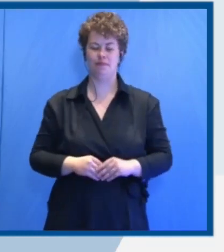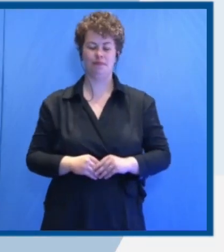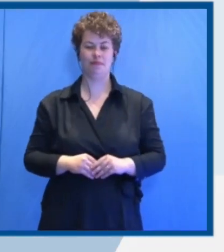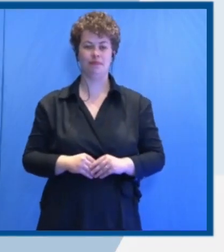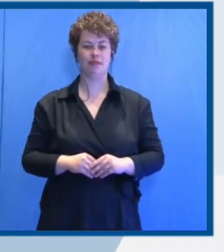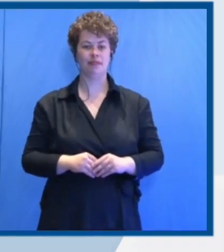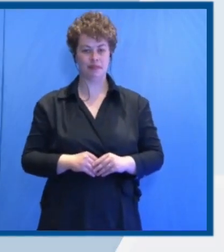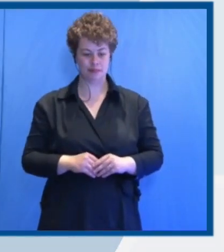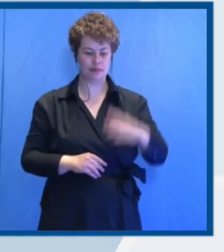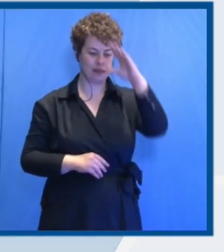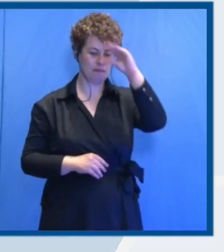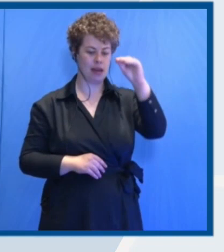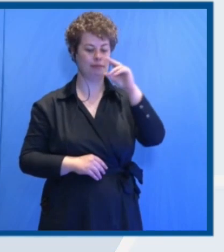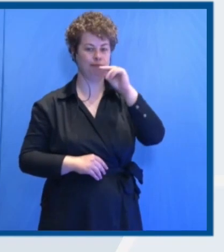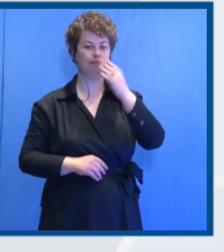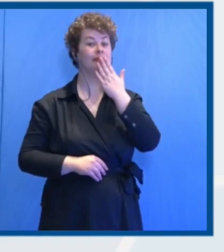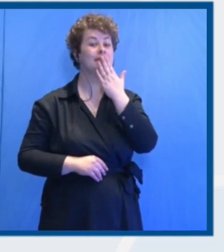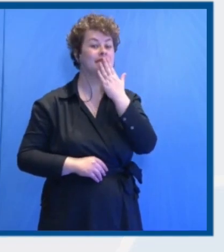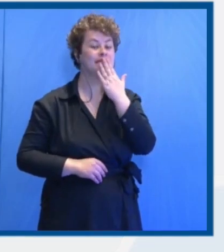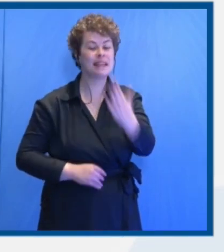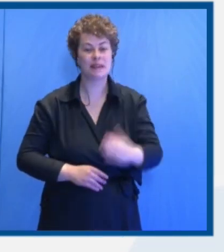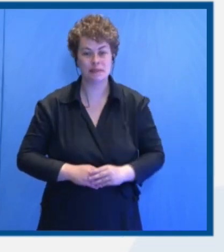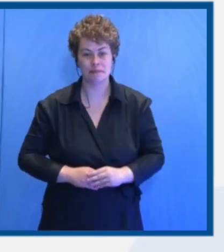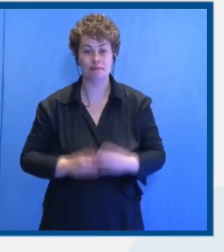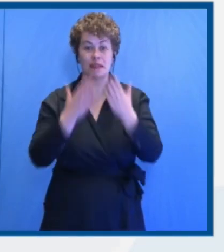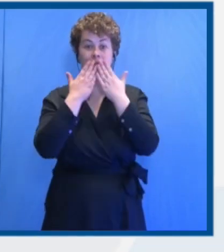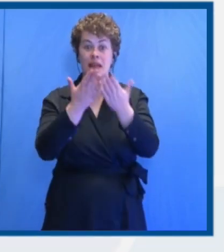Thank you very much, Mr. Moderator, and thanks everybody.